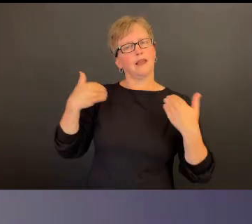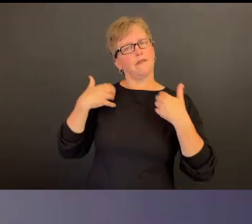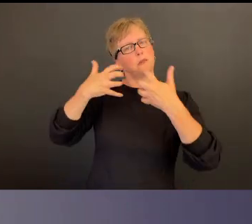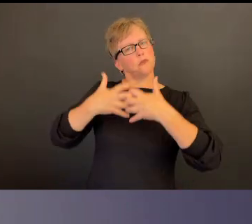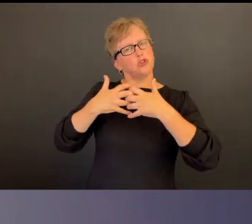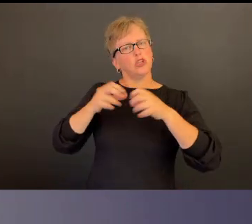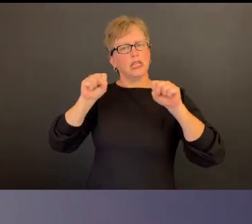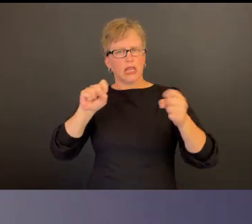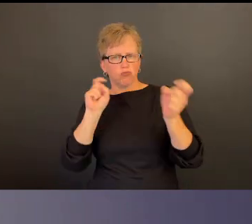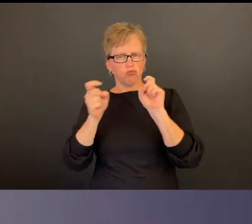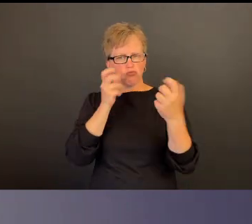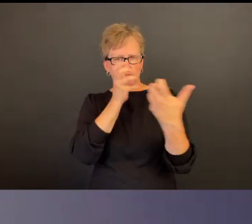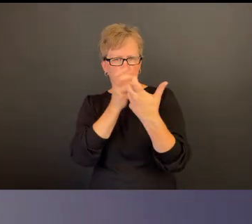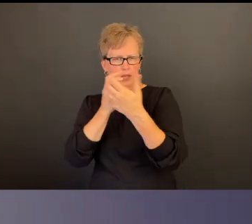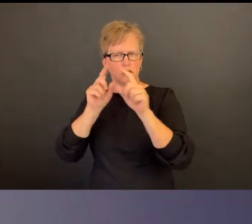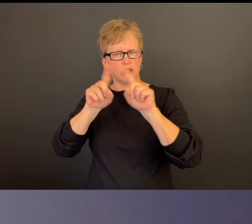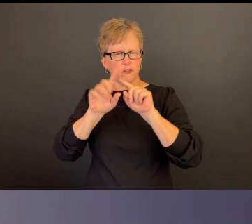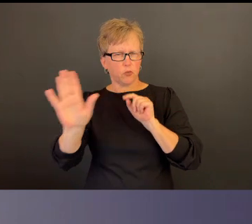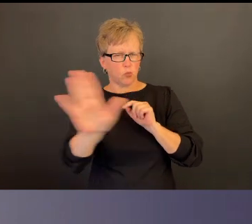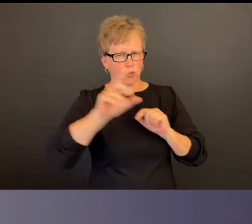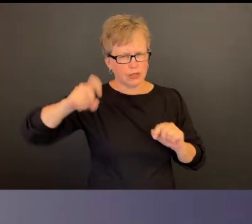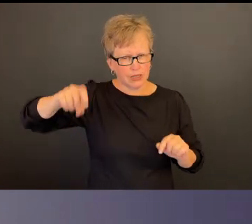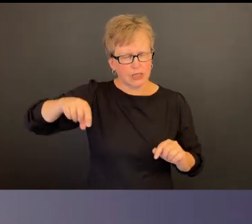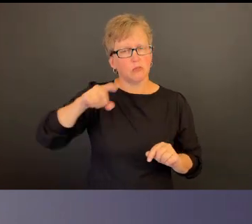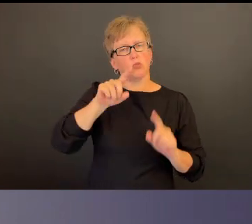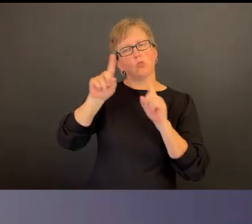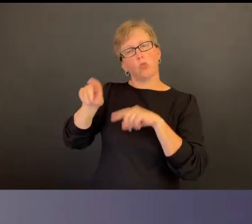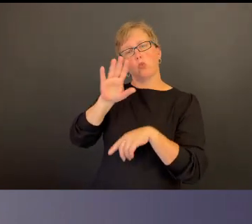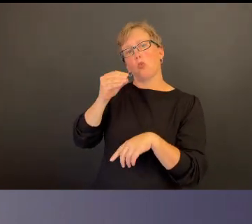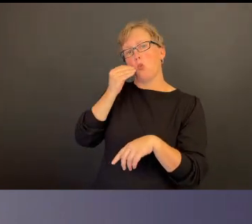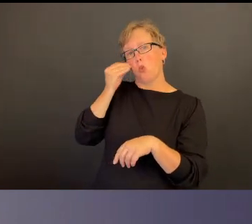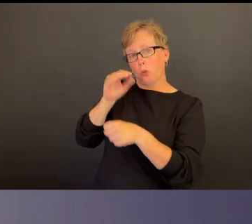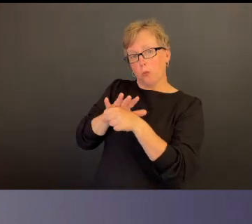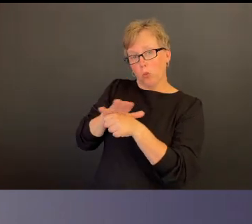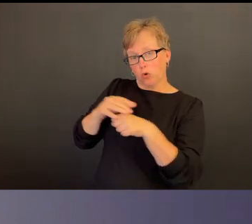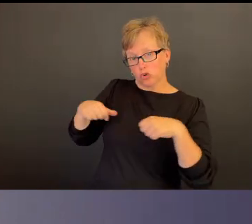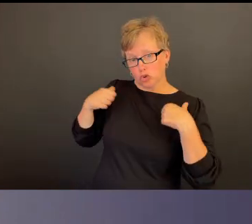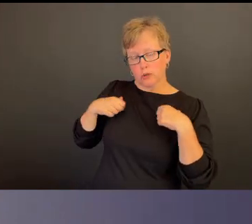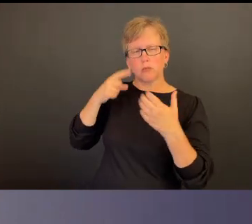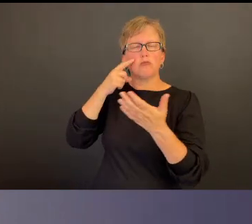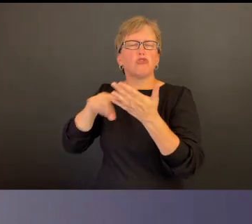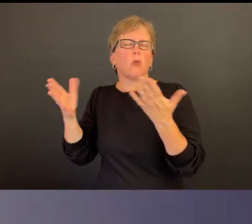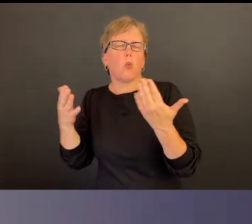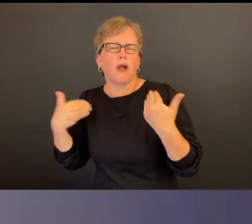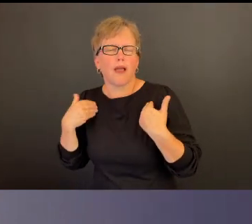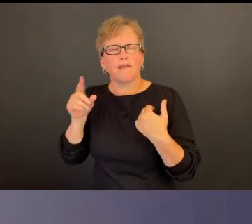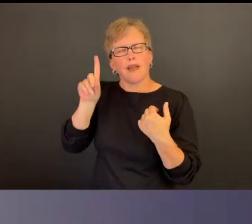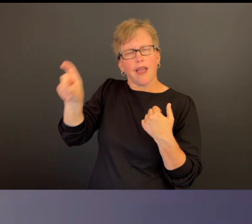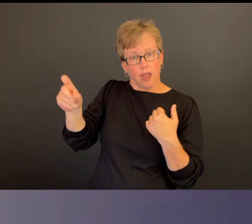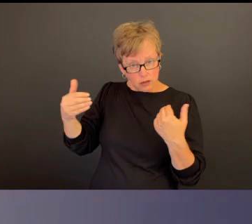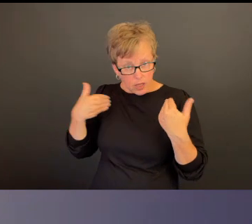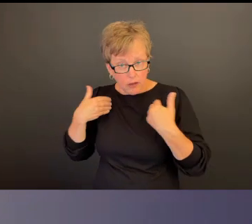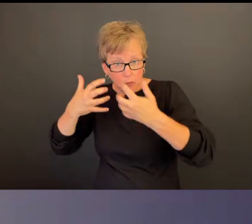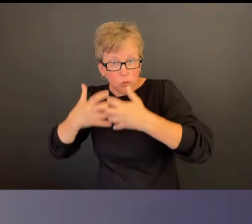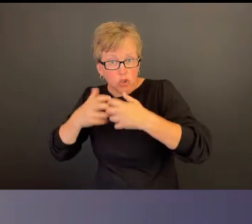neurologically focused gyms that are opening up across the country in all kinds of places. The Y has adaptions. You can